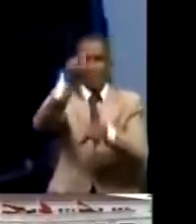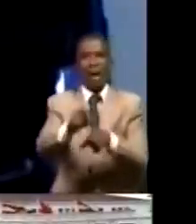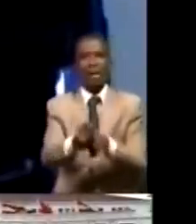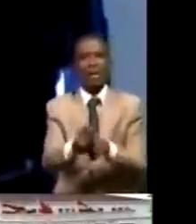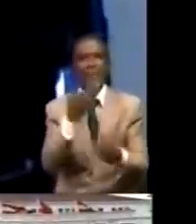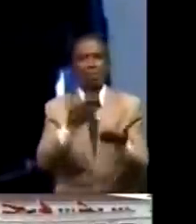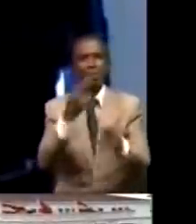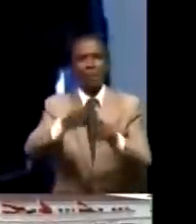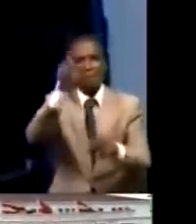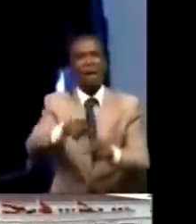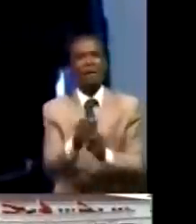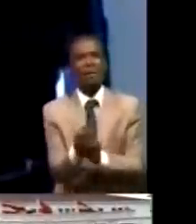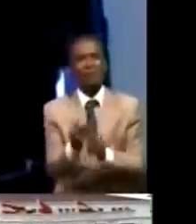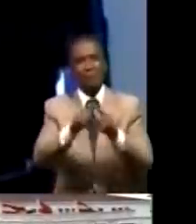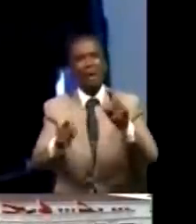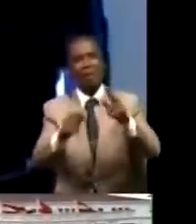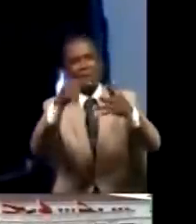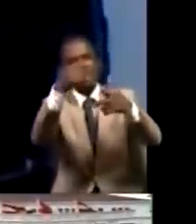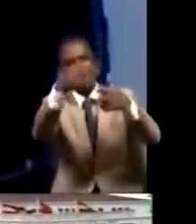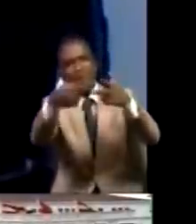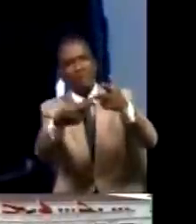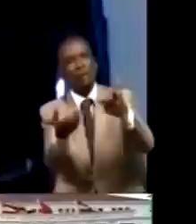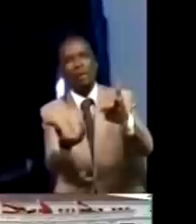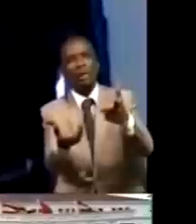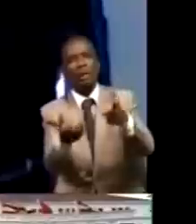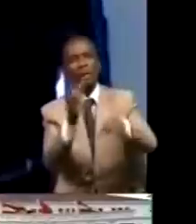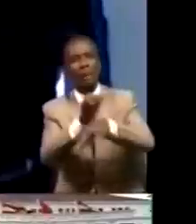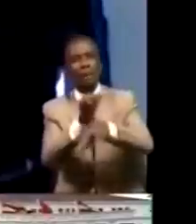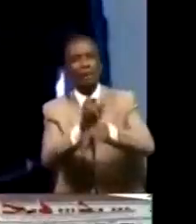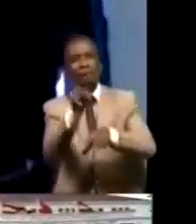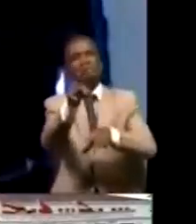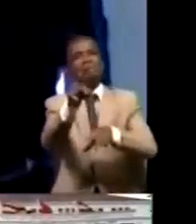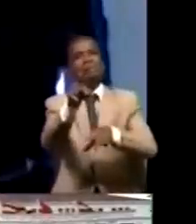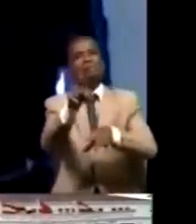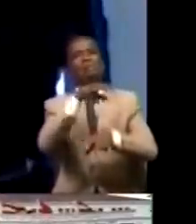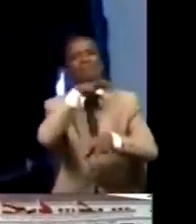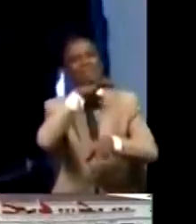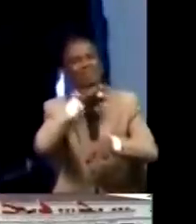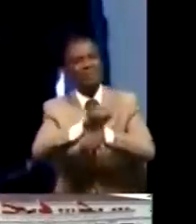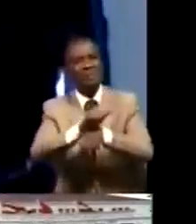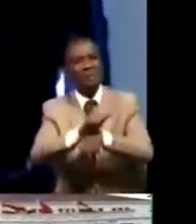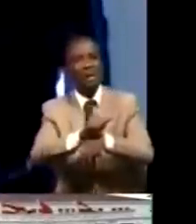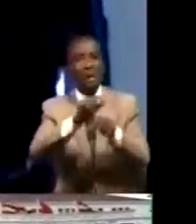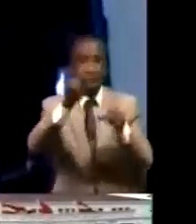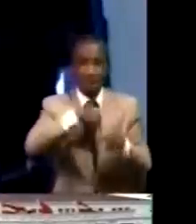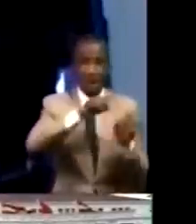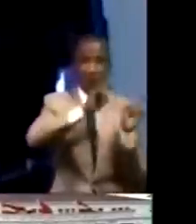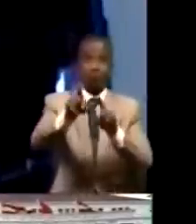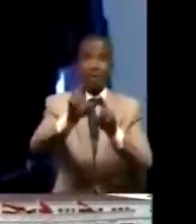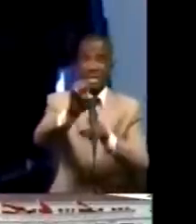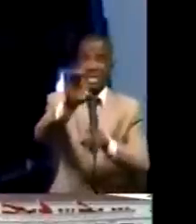So under those three principles, I was asked to go into the strong room